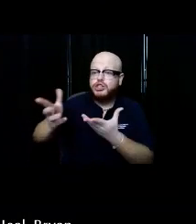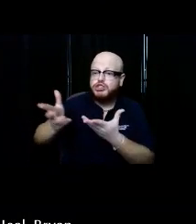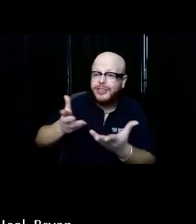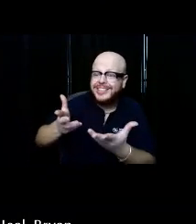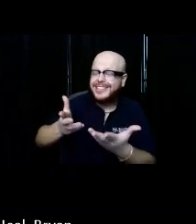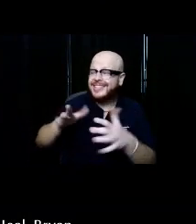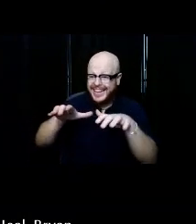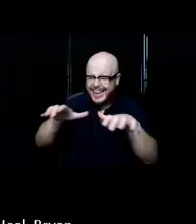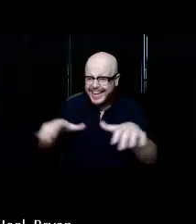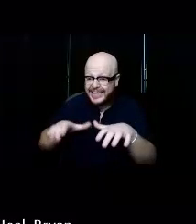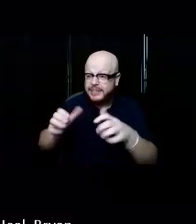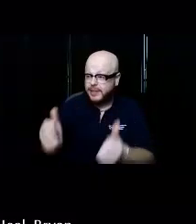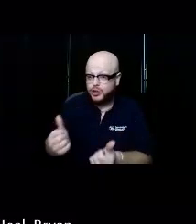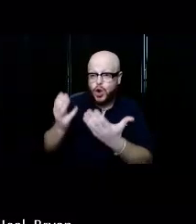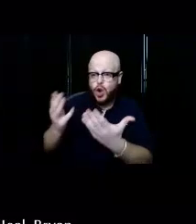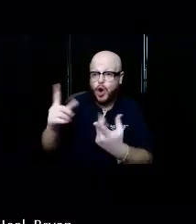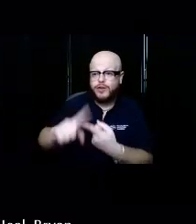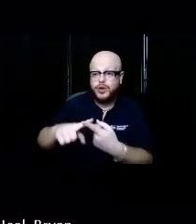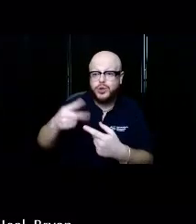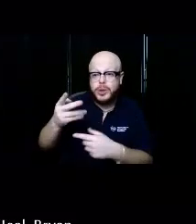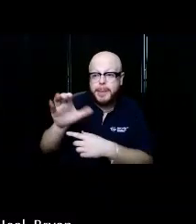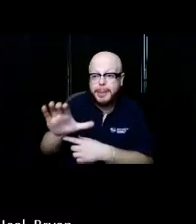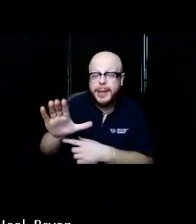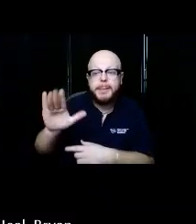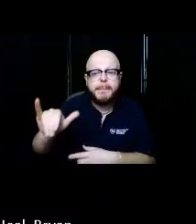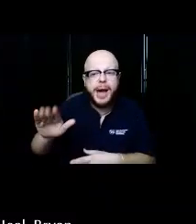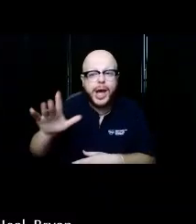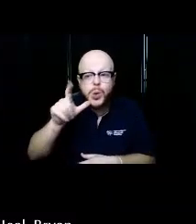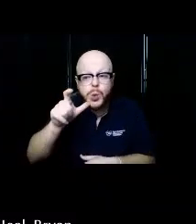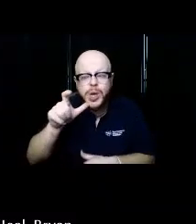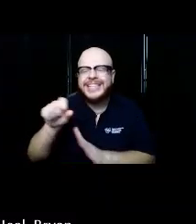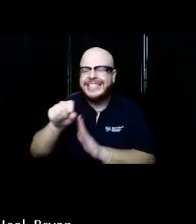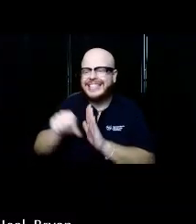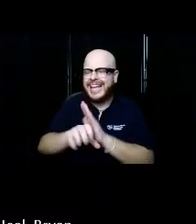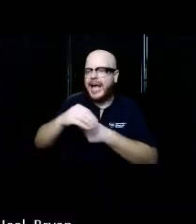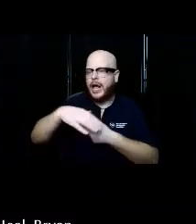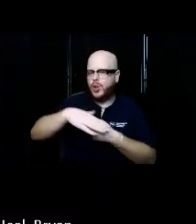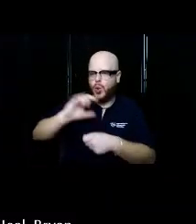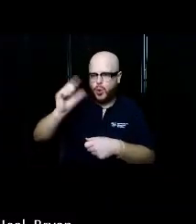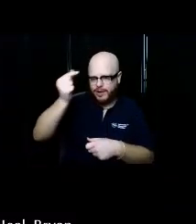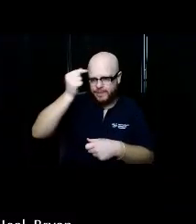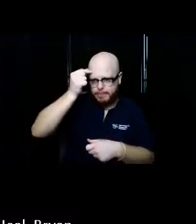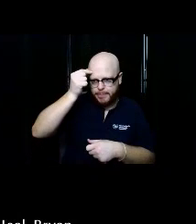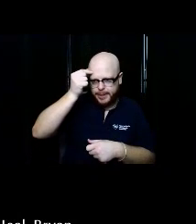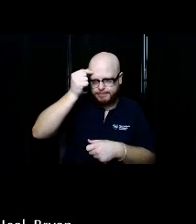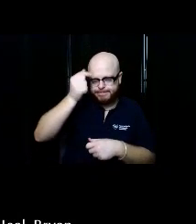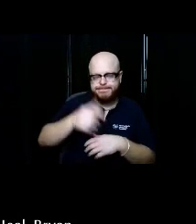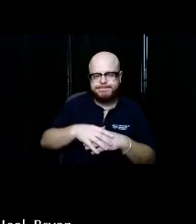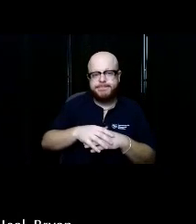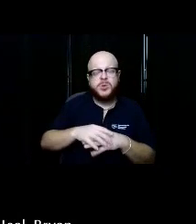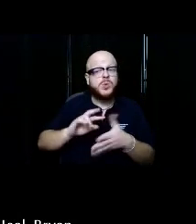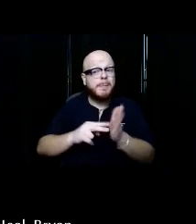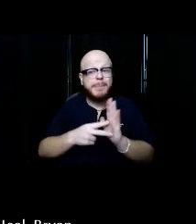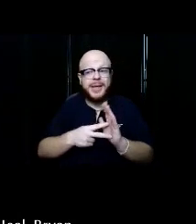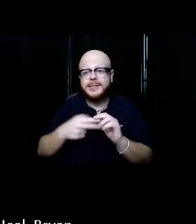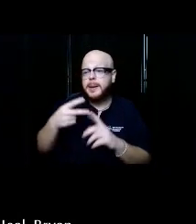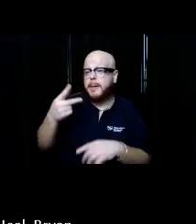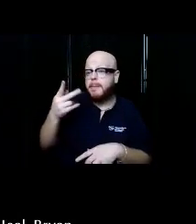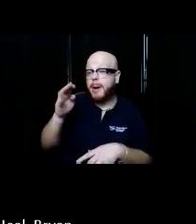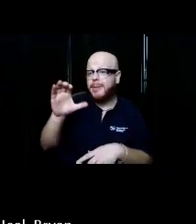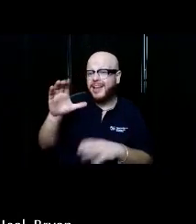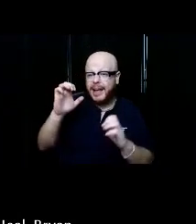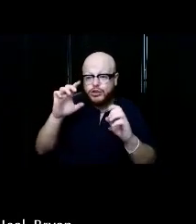by state and local governments. So this includes public education, public transportation,